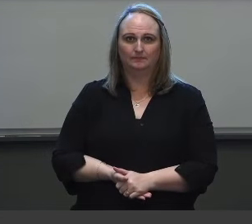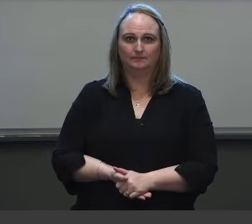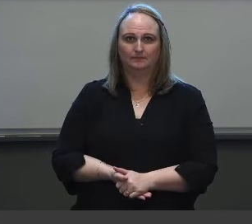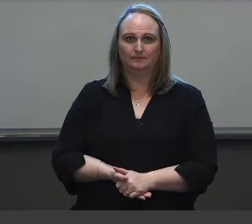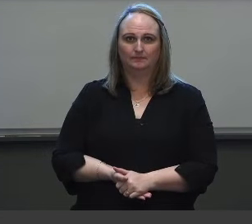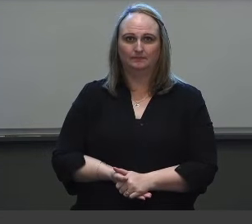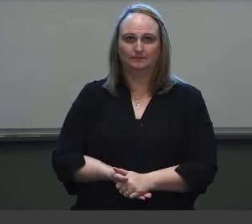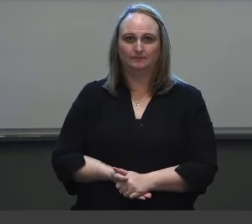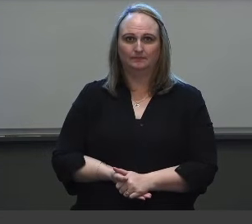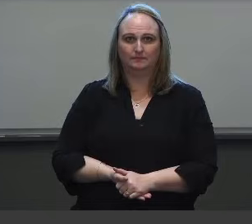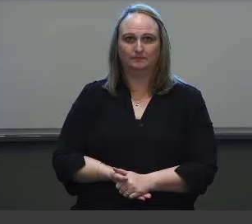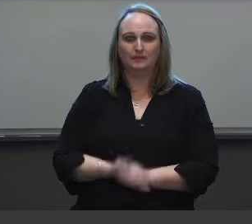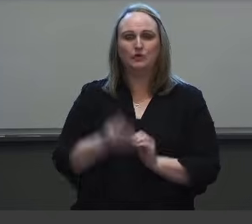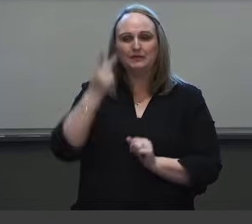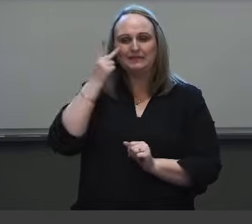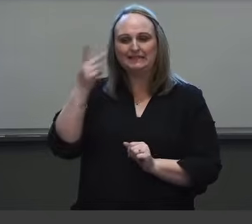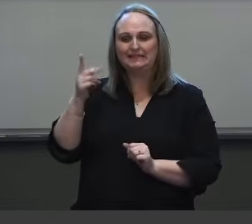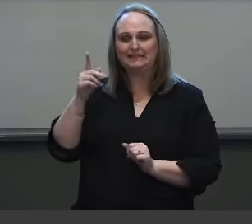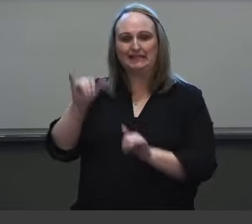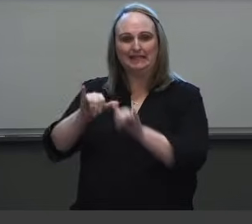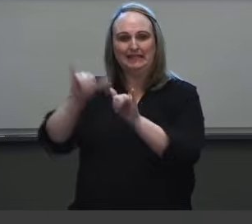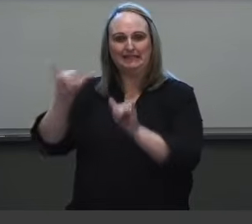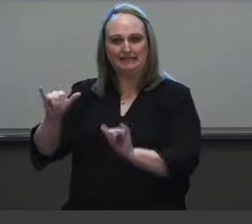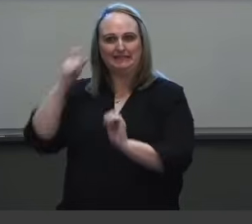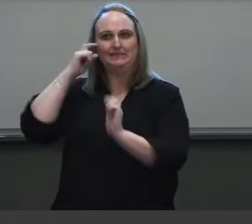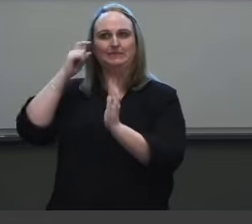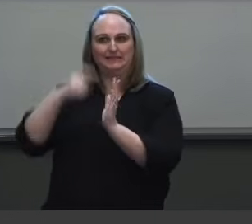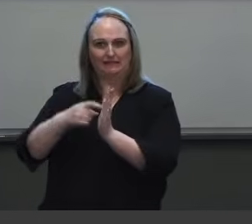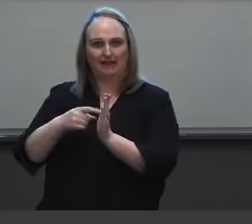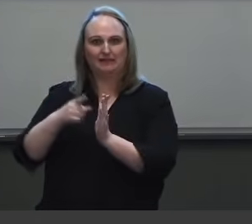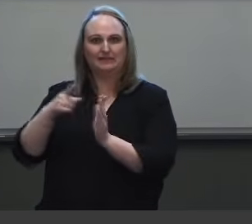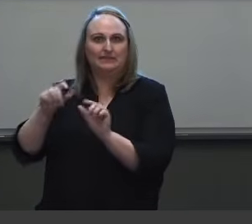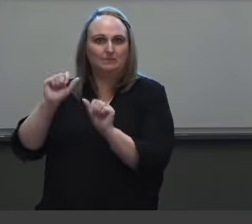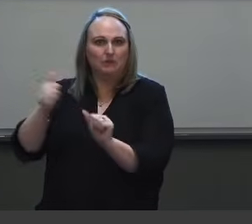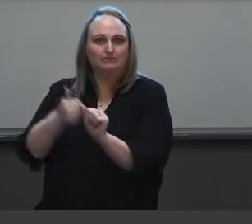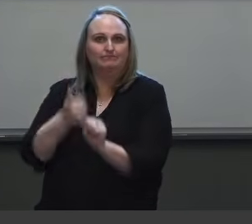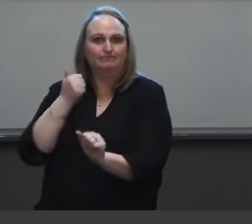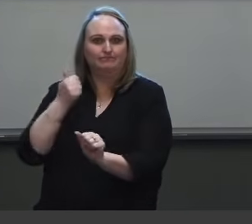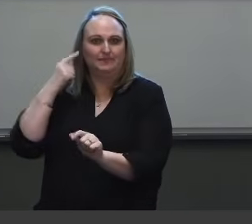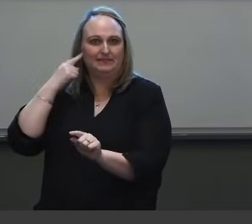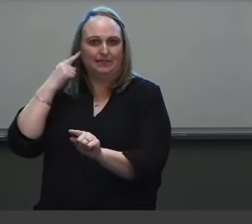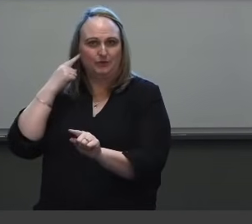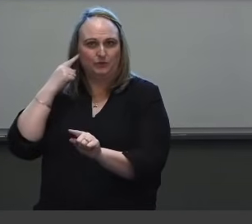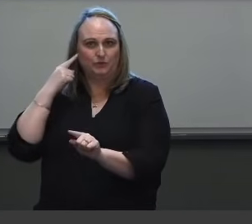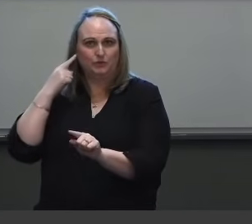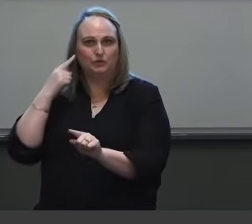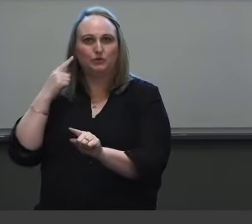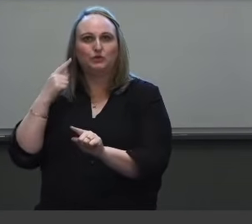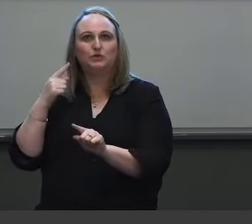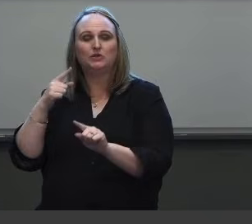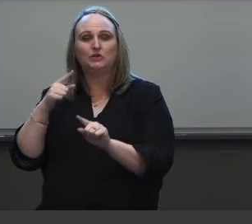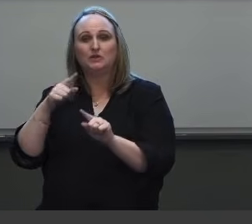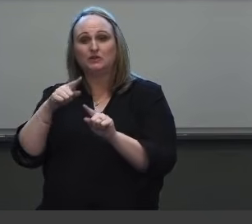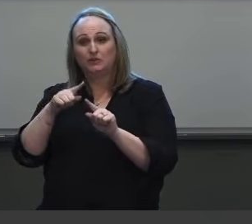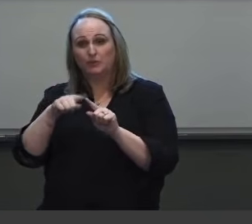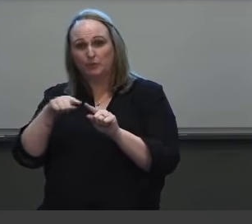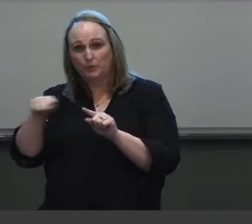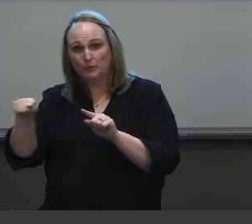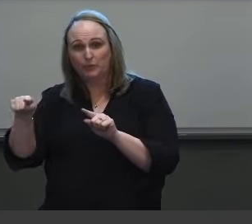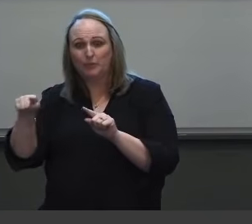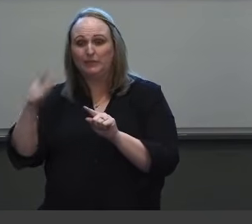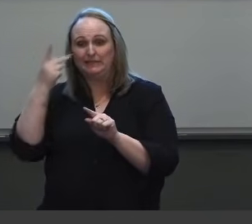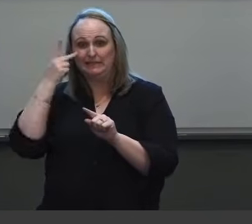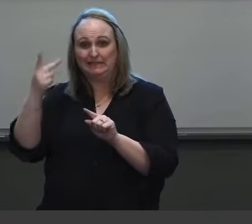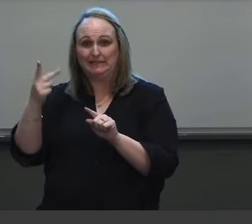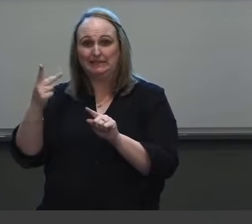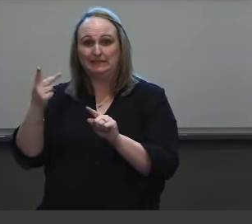You can see the system detects aversive sound again, and it's changed the status bar, and now it's filtering the dog barking. You can